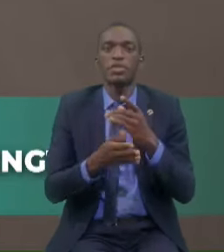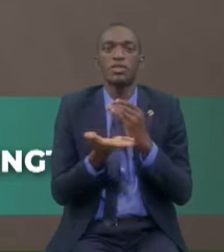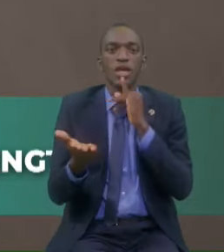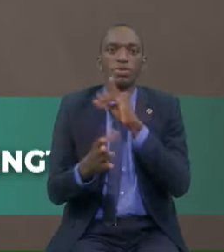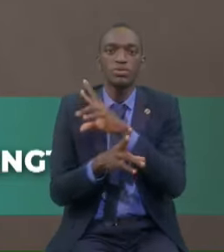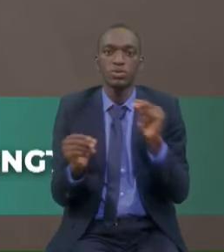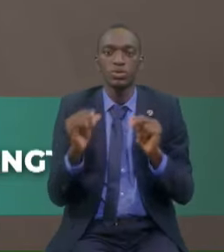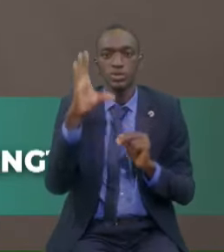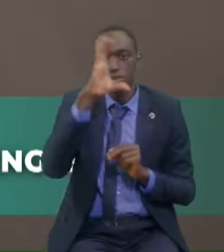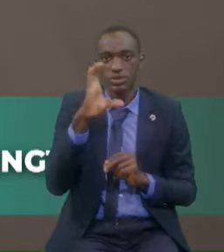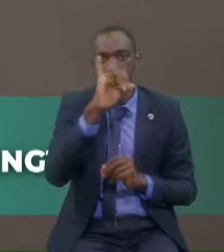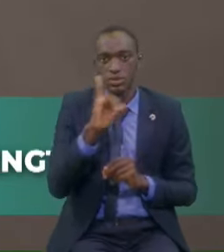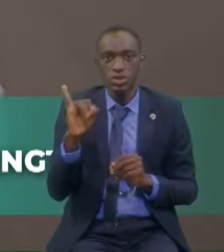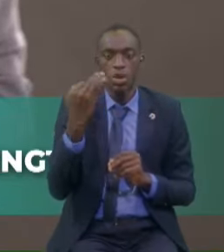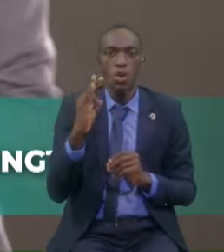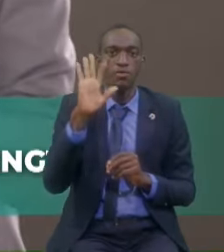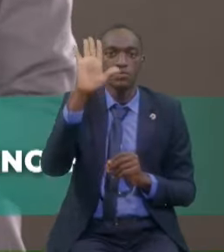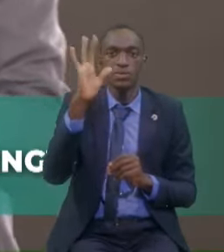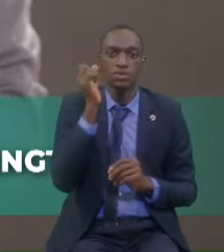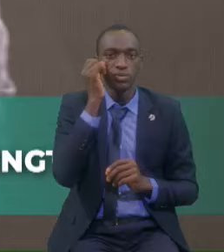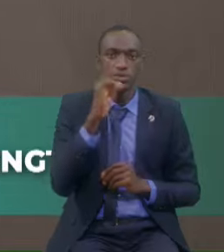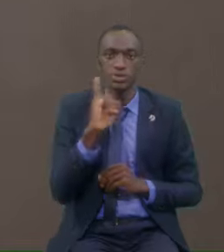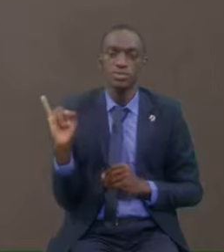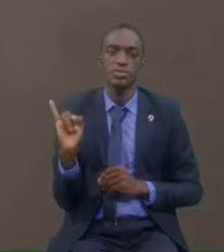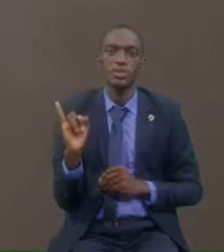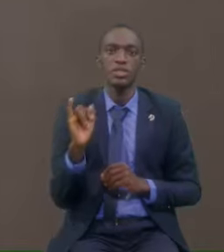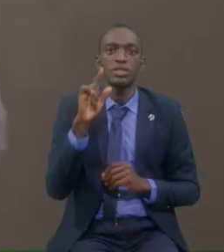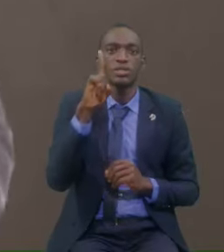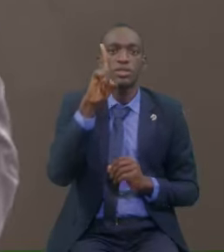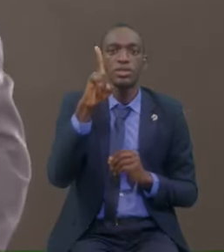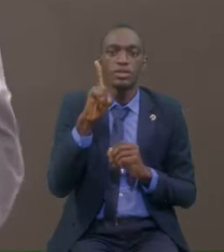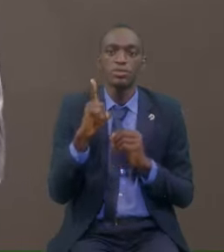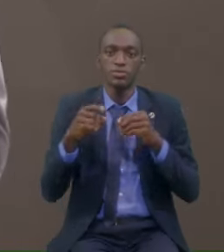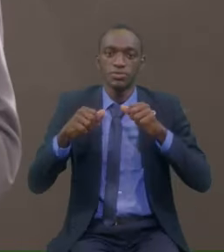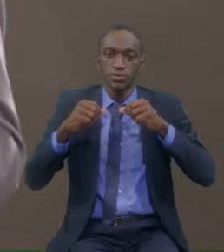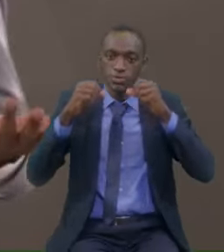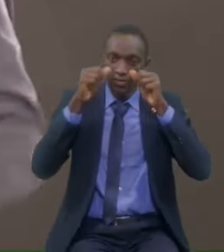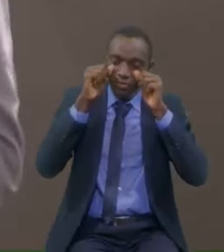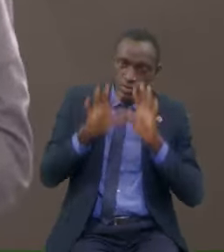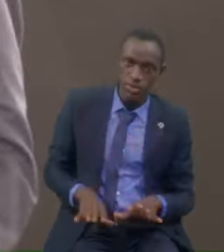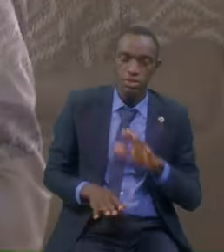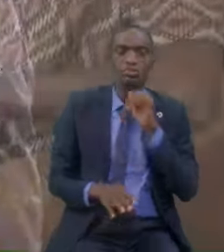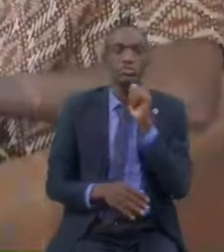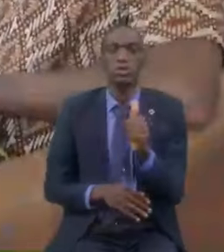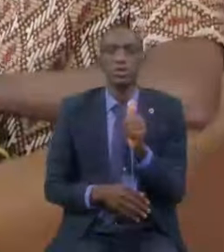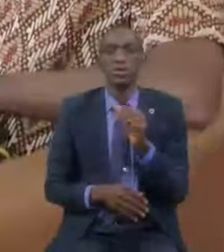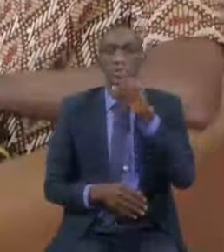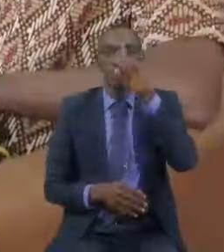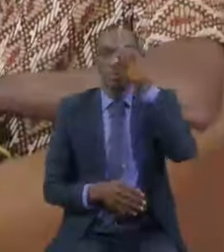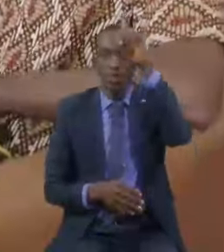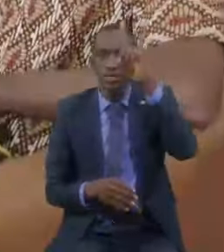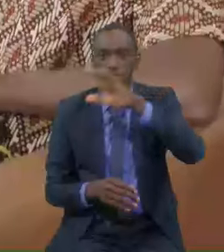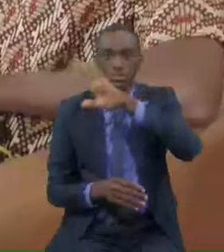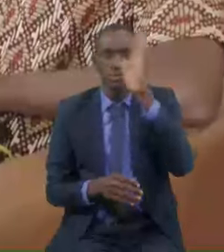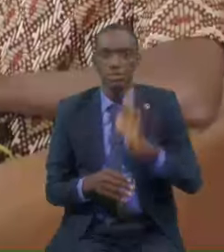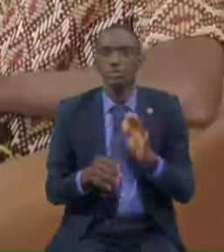his understanding. He fainteth not. I want you to underline that. He fainteth not. Humans might